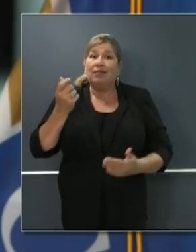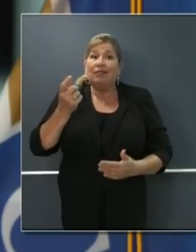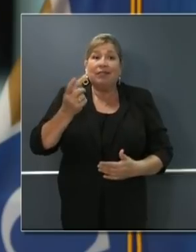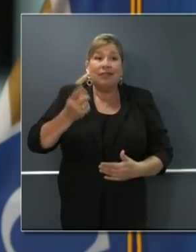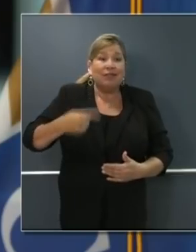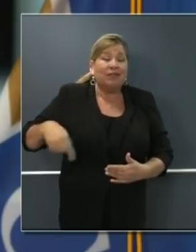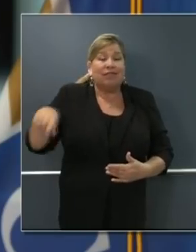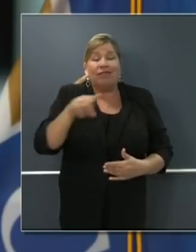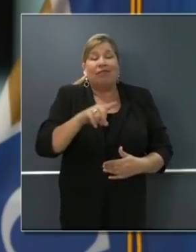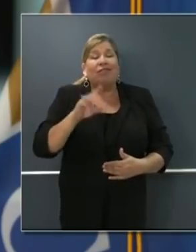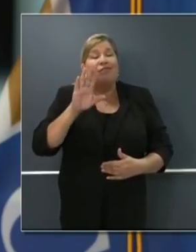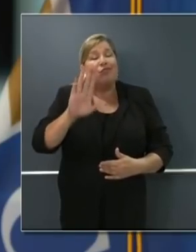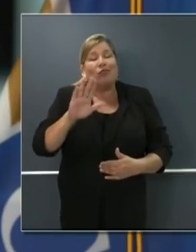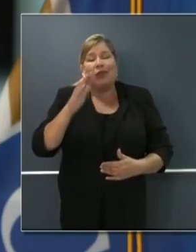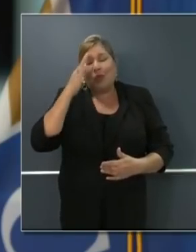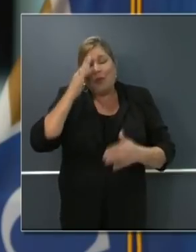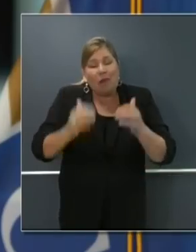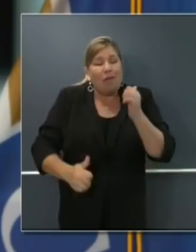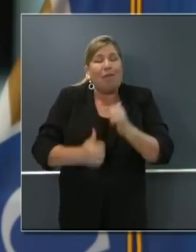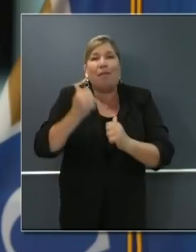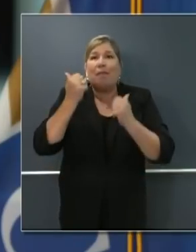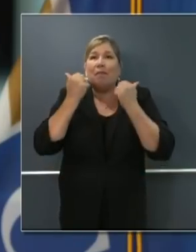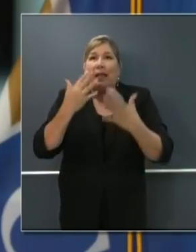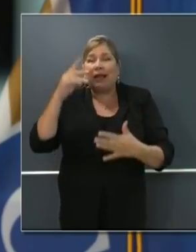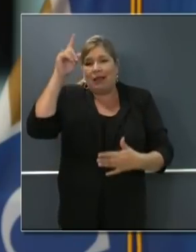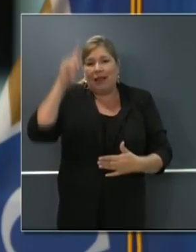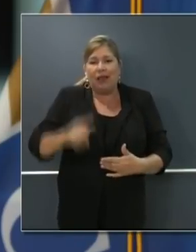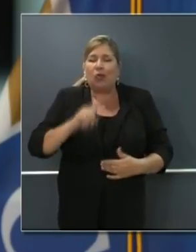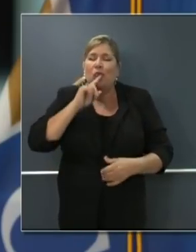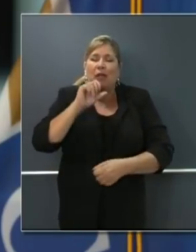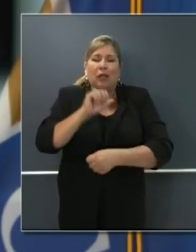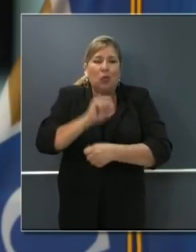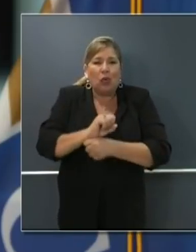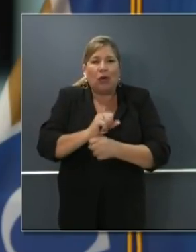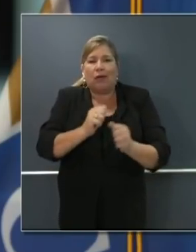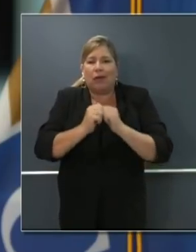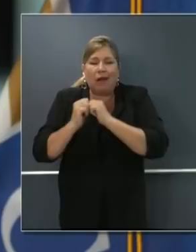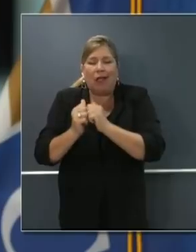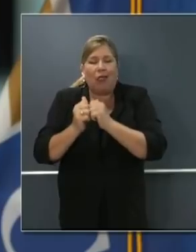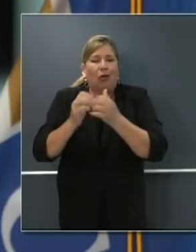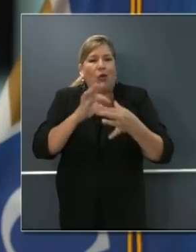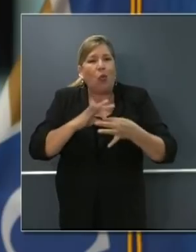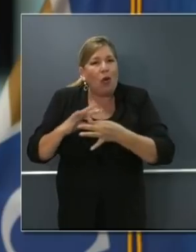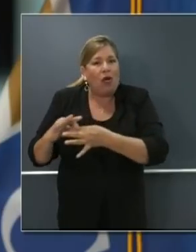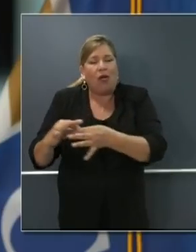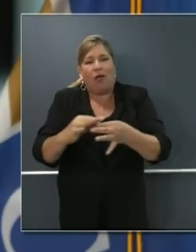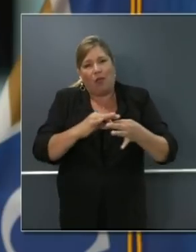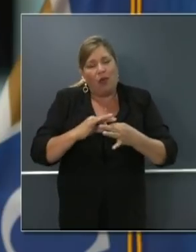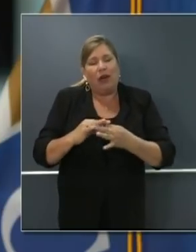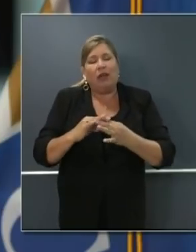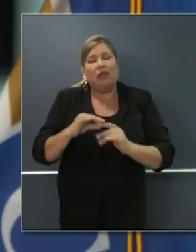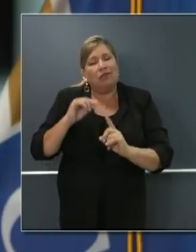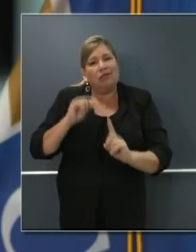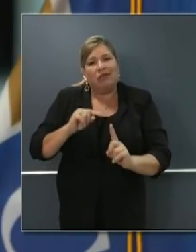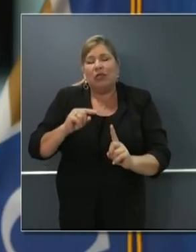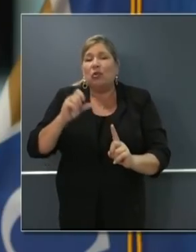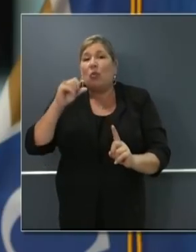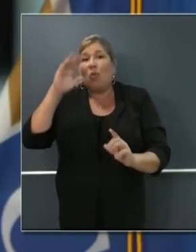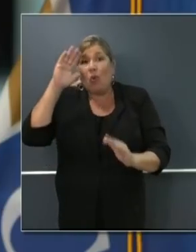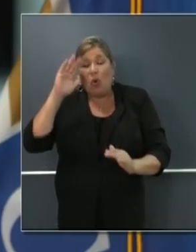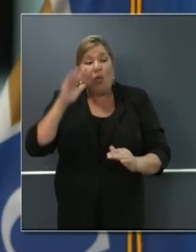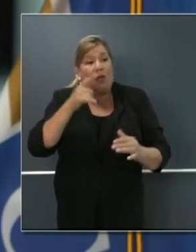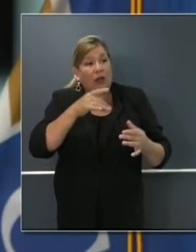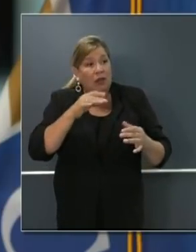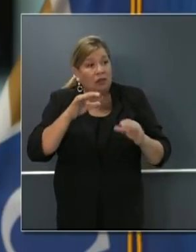is disproportionately a spirit of cooperation. There's always exceptions, but they truly are exceptions. And hopefully we'll be back making